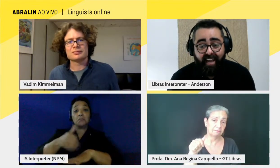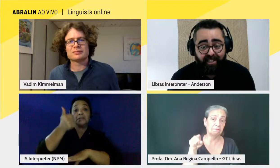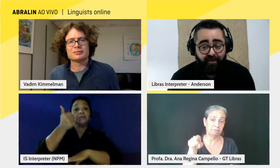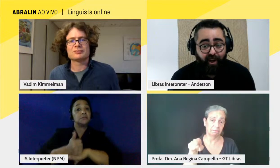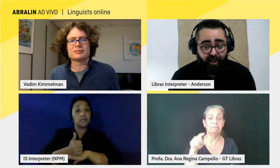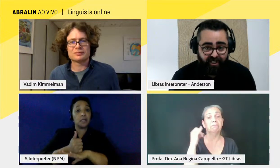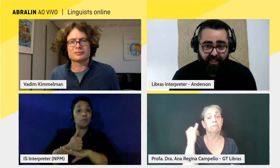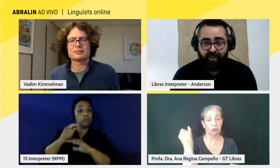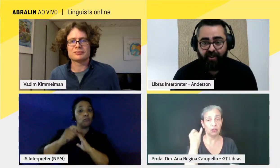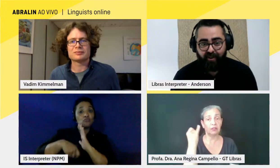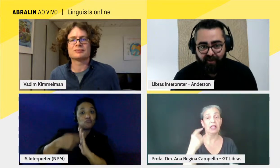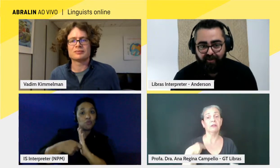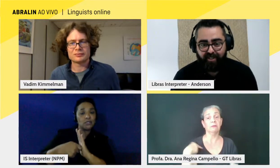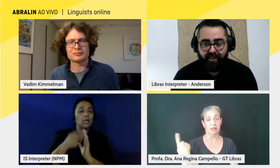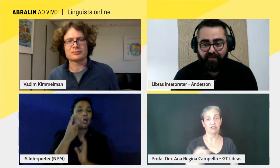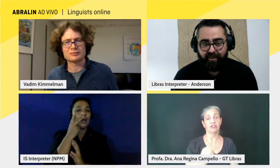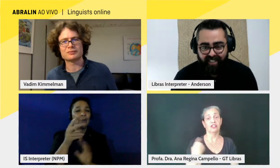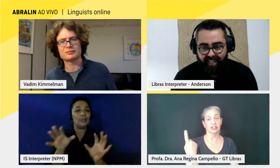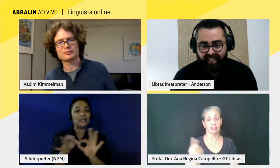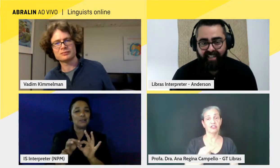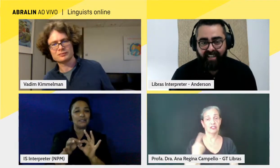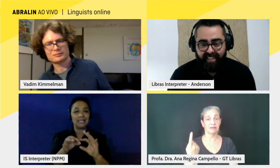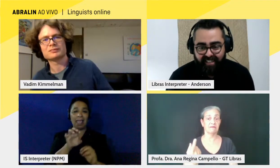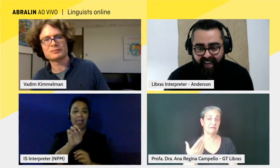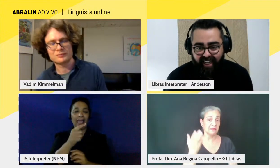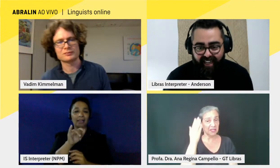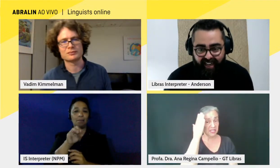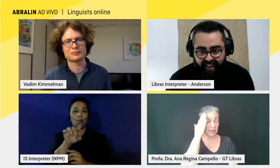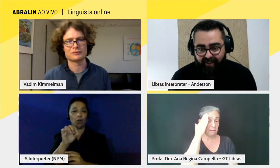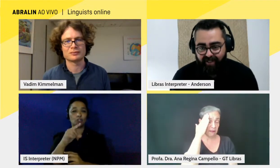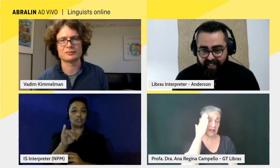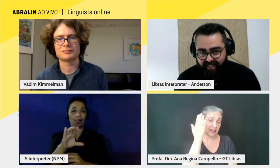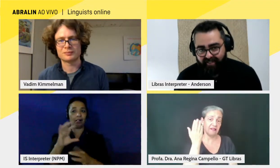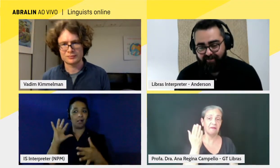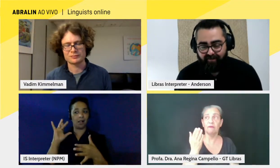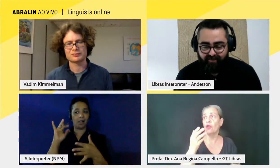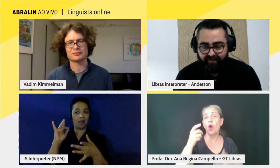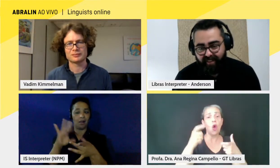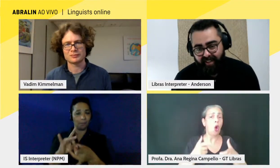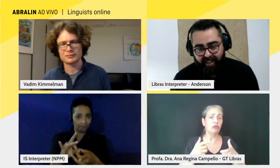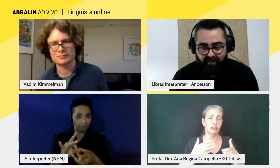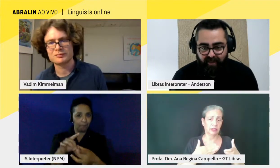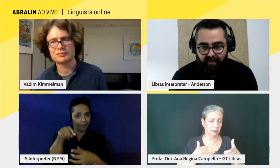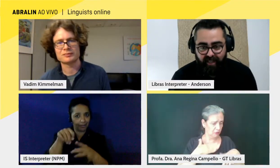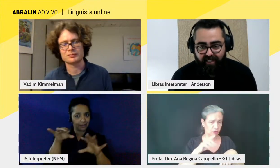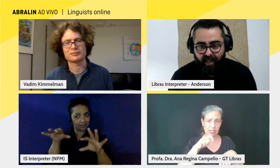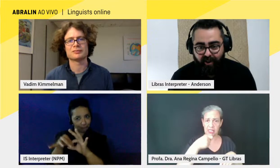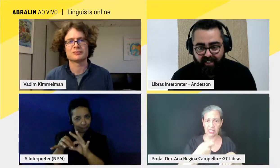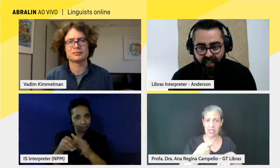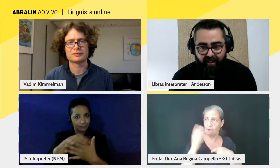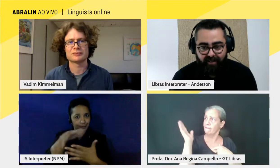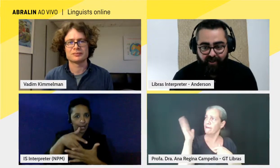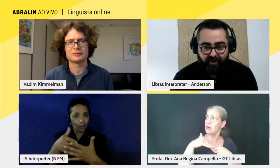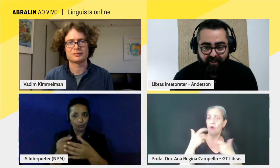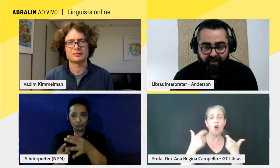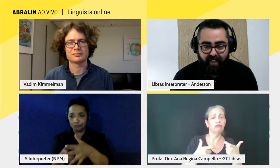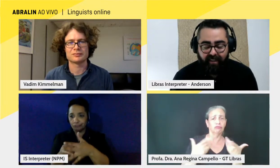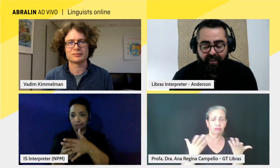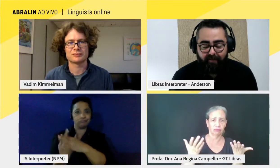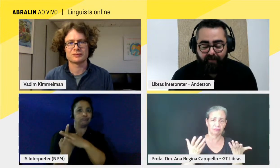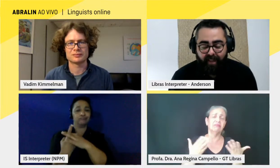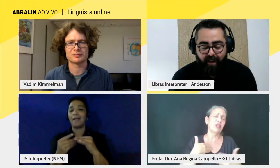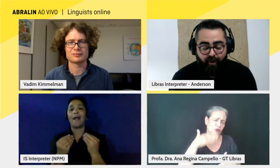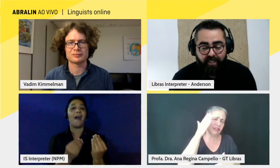these etymological roots of Brazilian sign language that maybe is lost. So